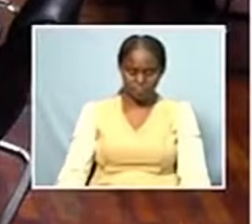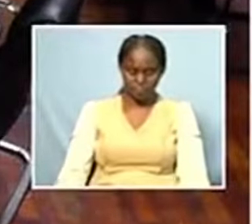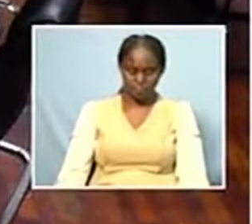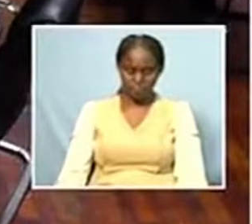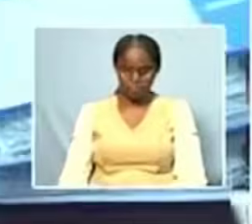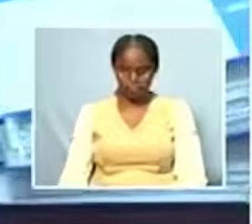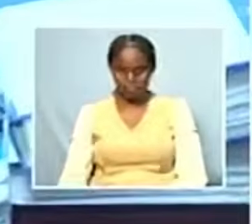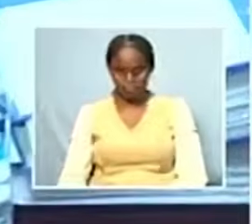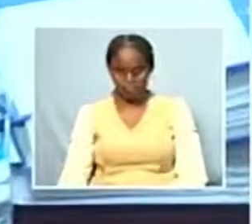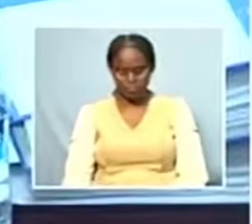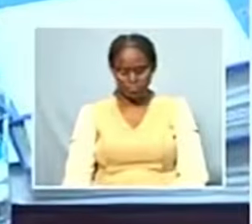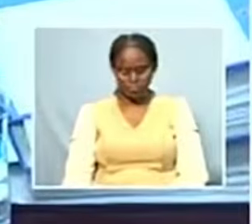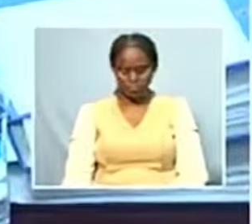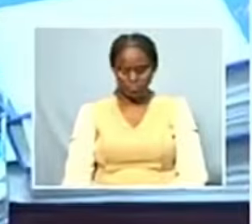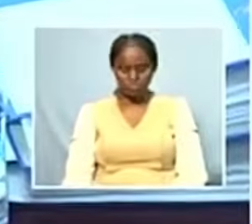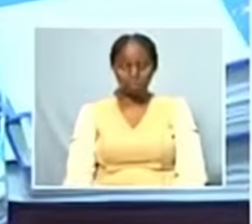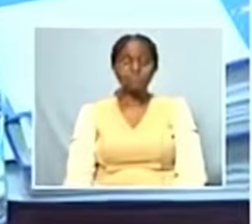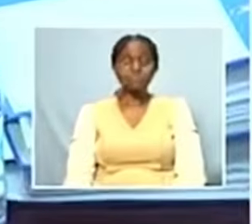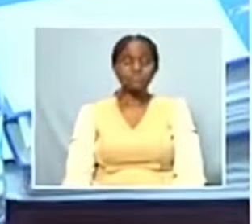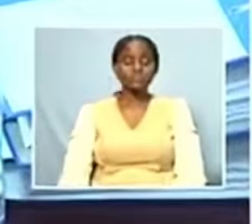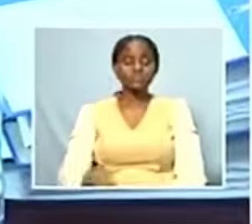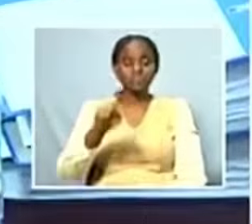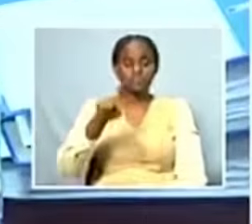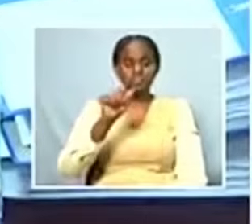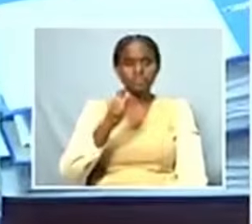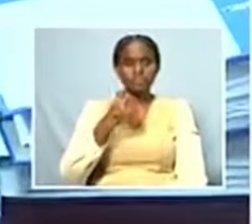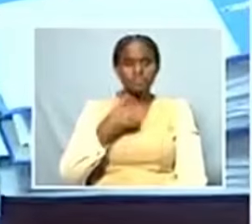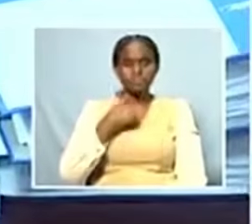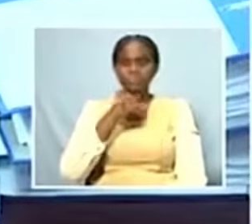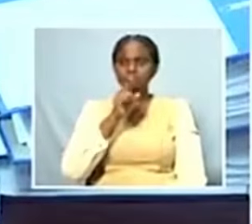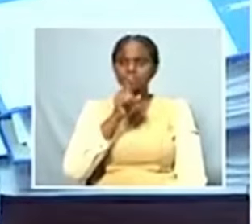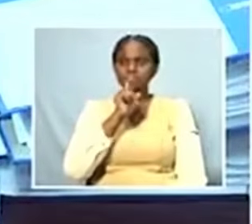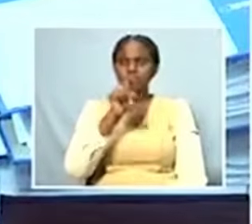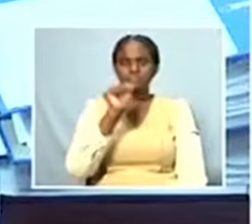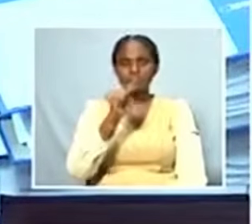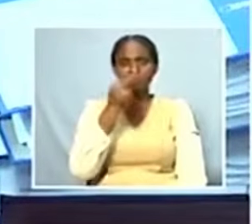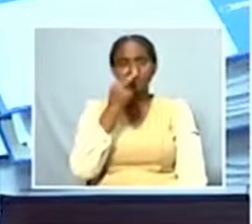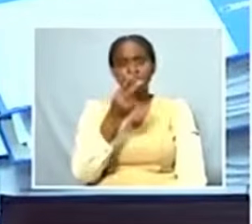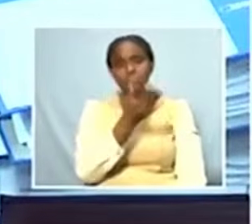Honorable Umai. And PS, I'm sure you can see